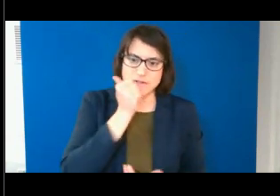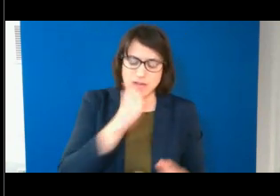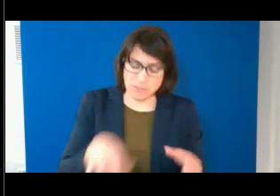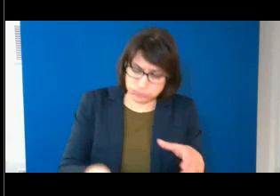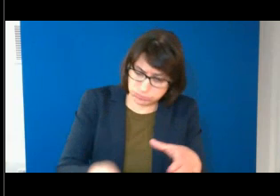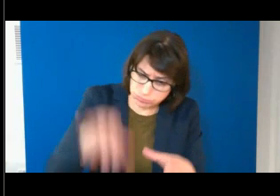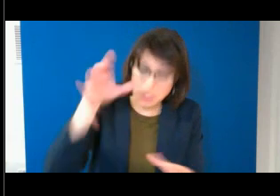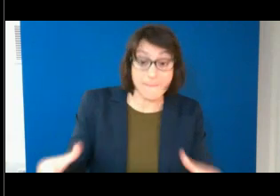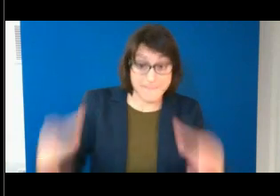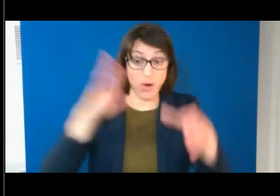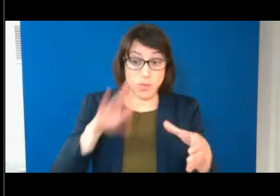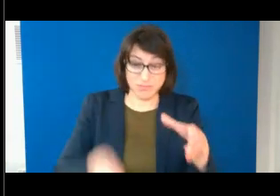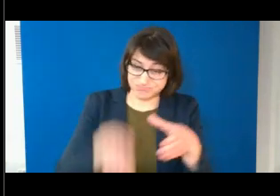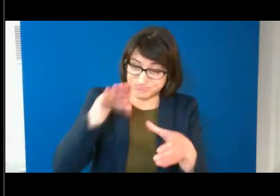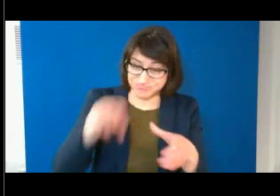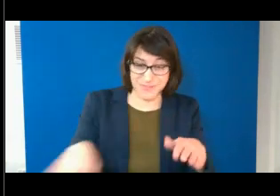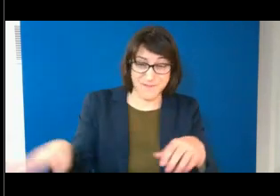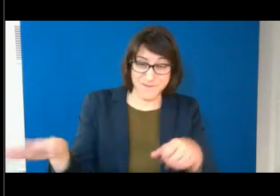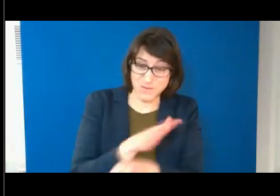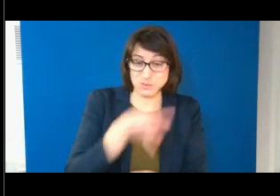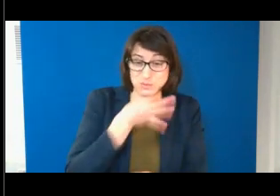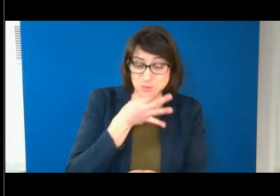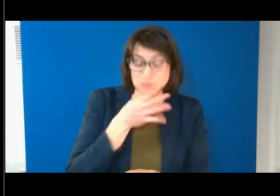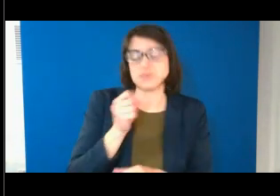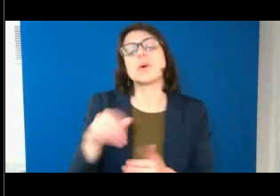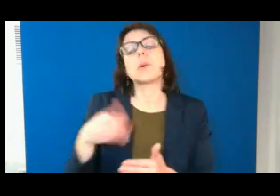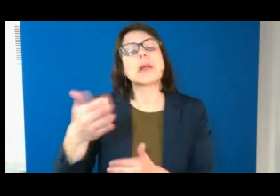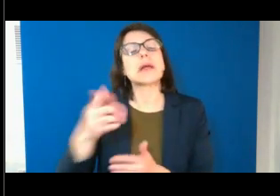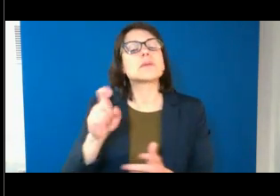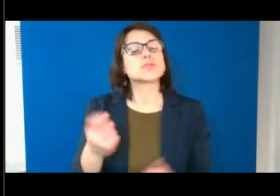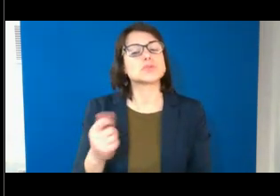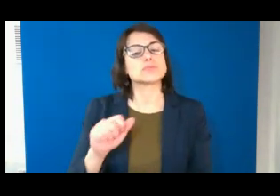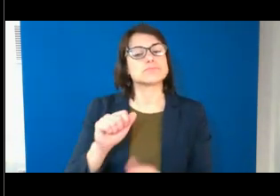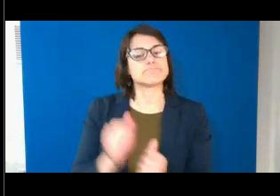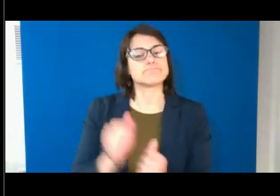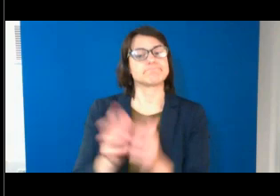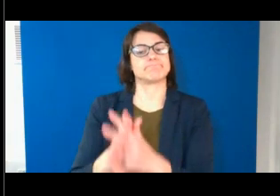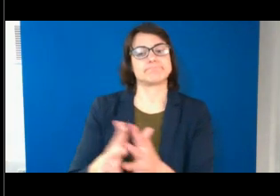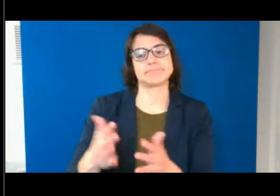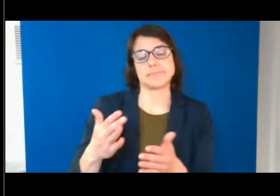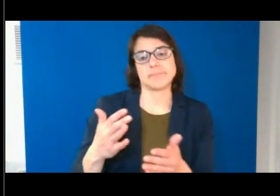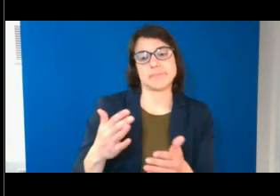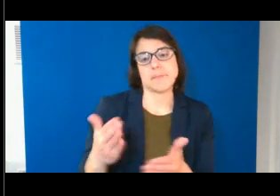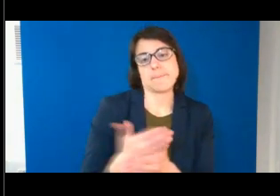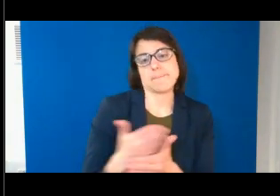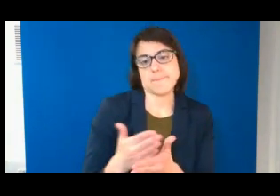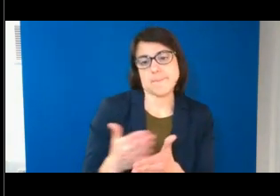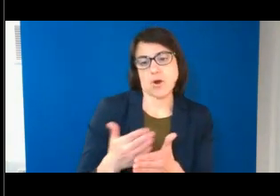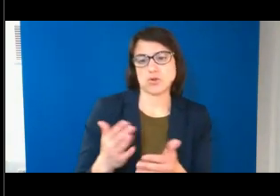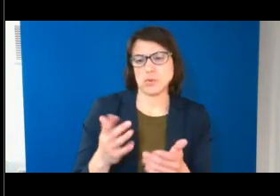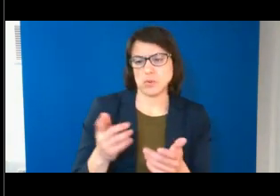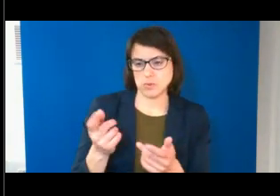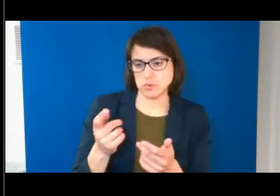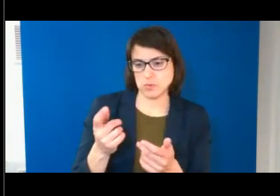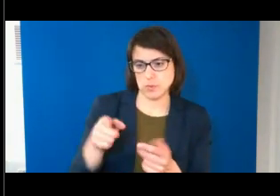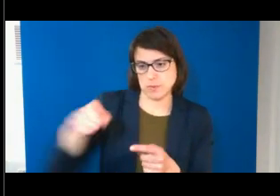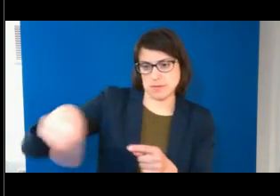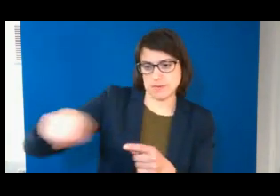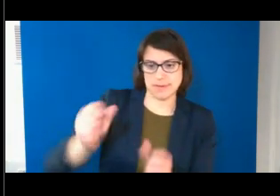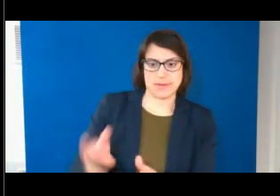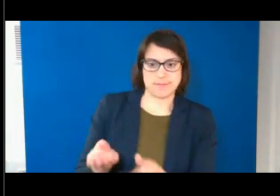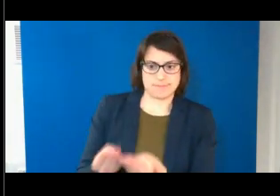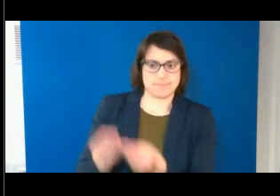up. So one of our next steps is trying to form partnerships for like, what do we do with this microplastic now that we've concentrated?